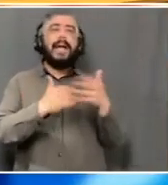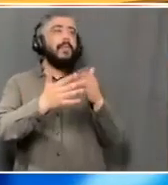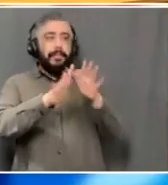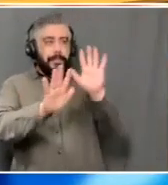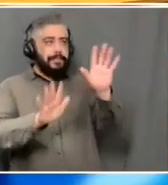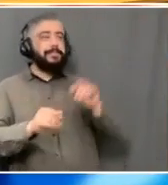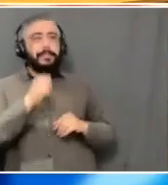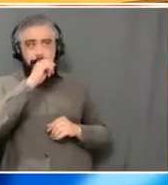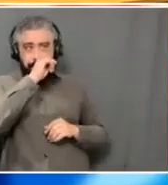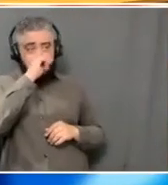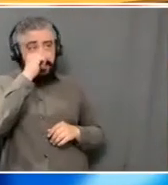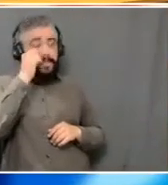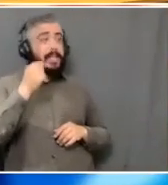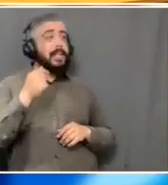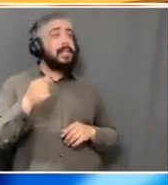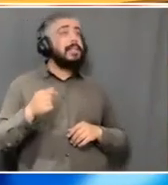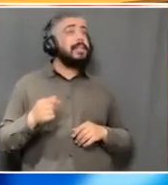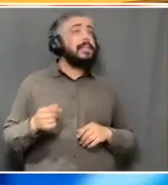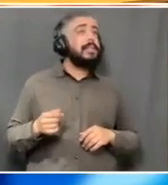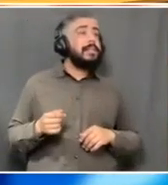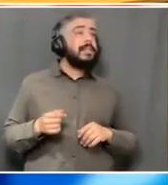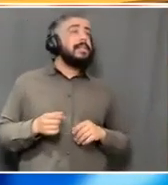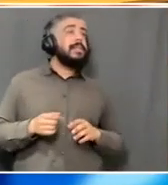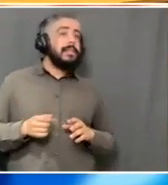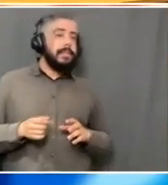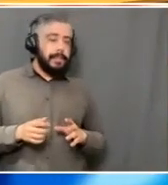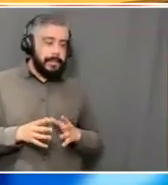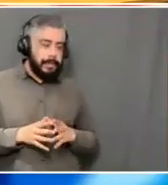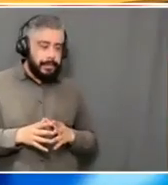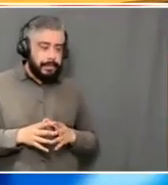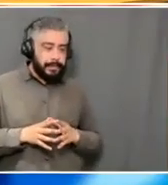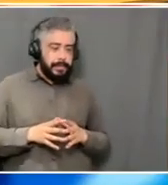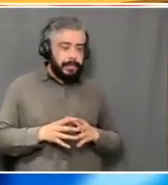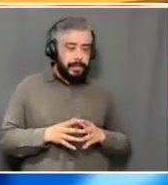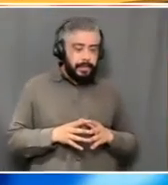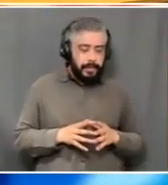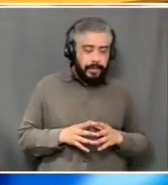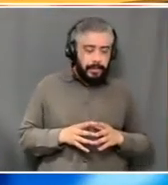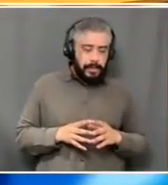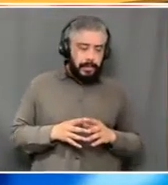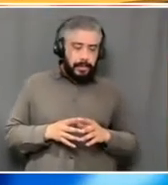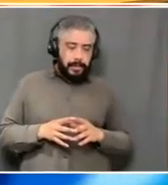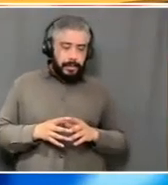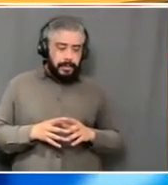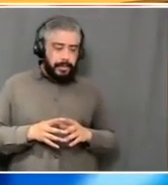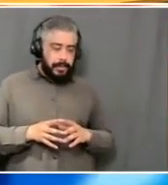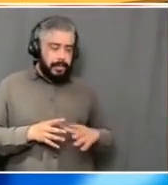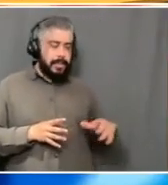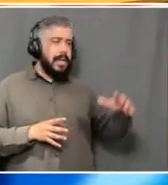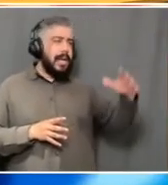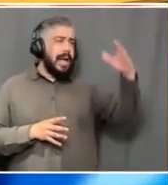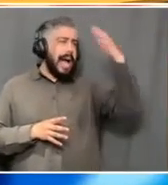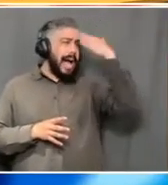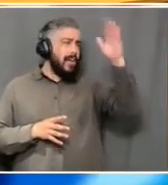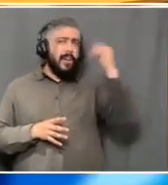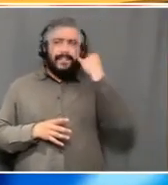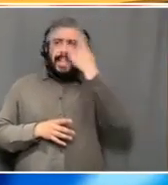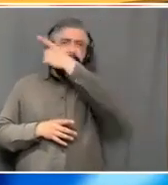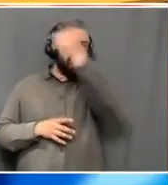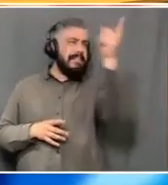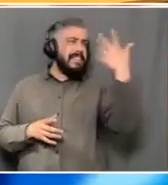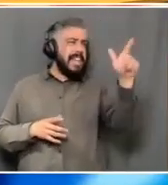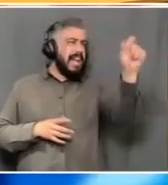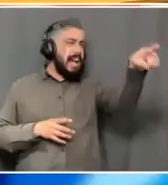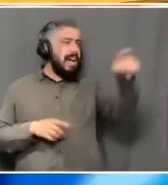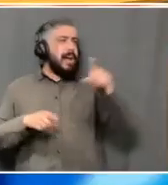all right. Let me see here. I don't know if this has been asked, but the